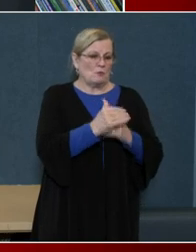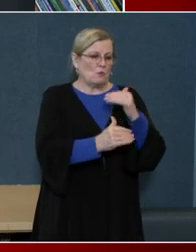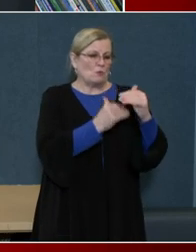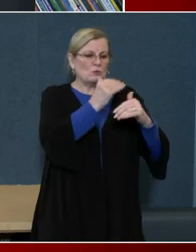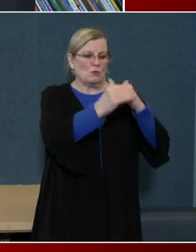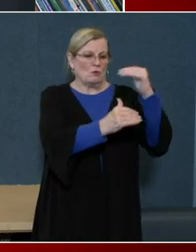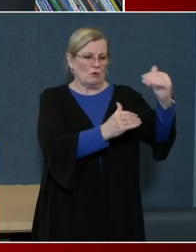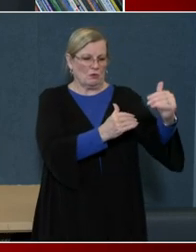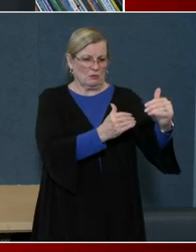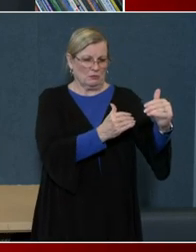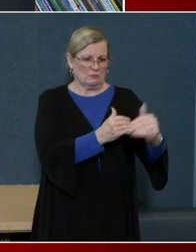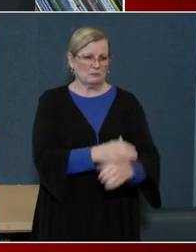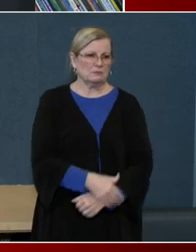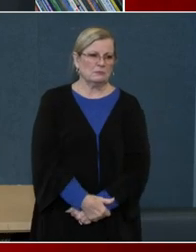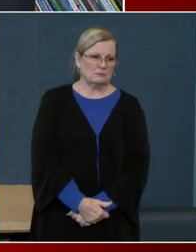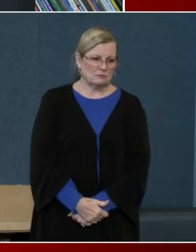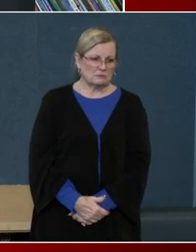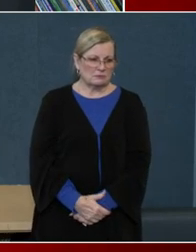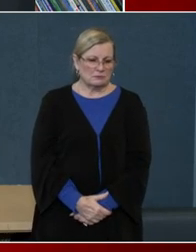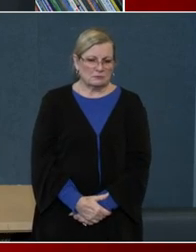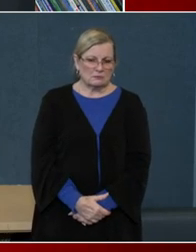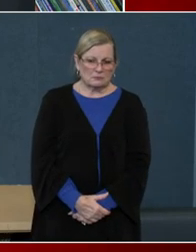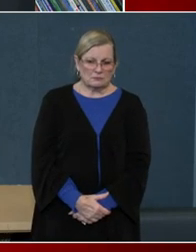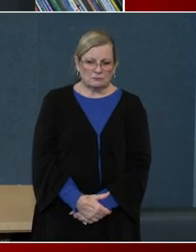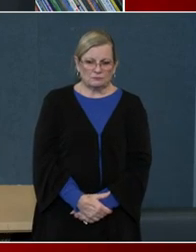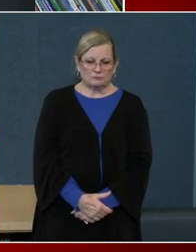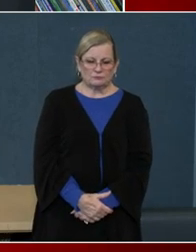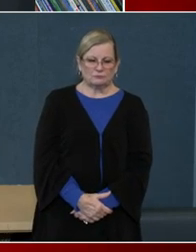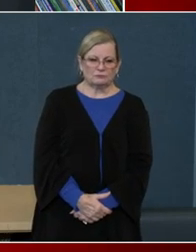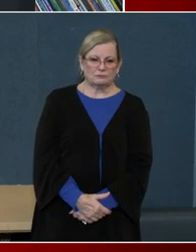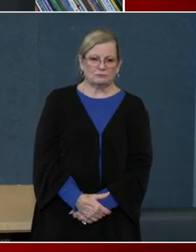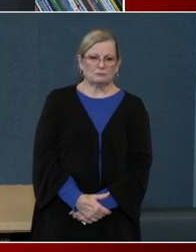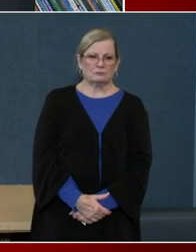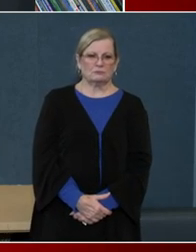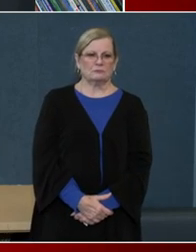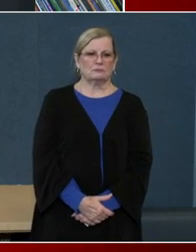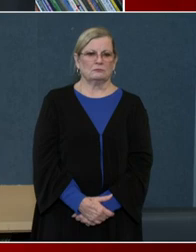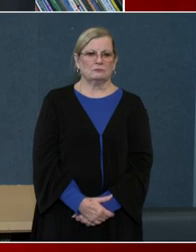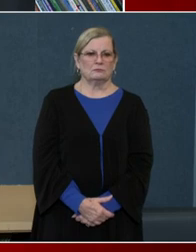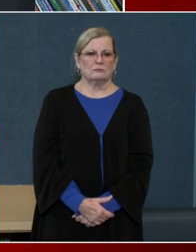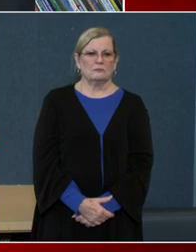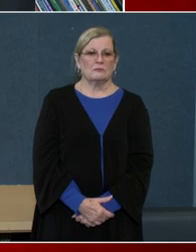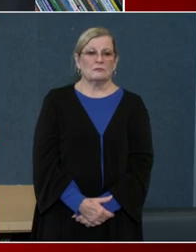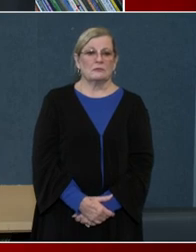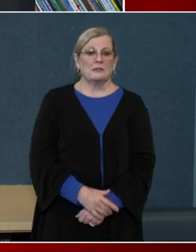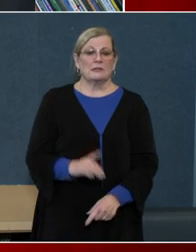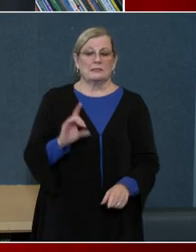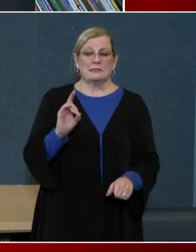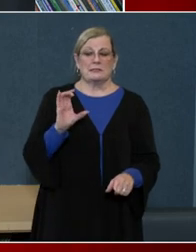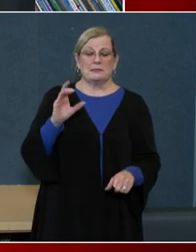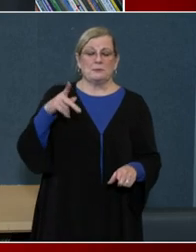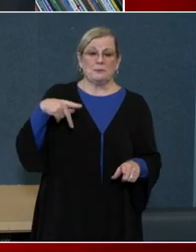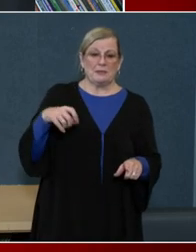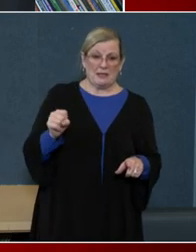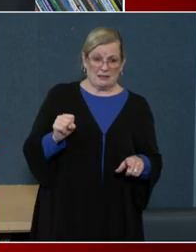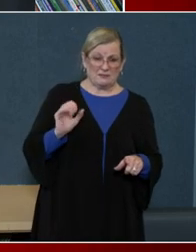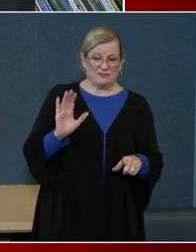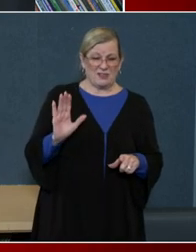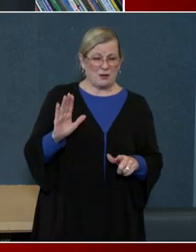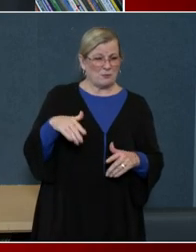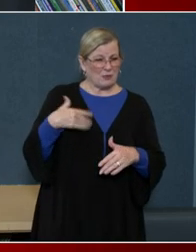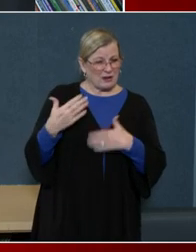with a name for a school, that then the DCPS has this process for looking at renaming a school.